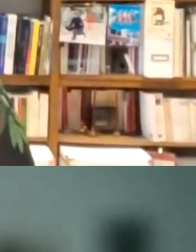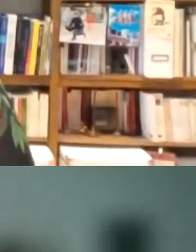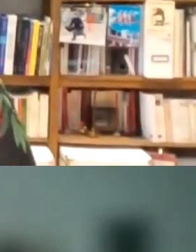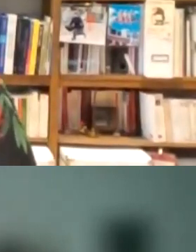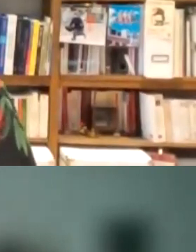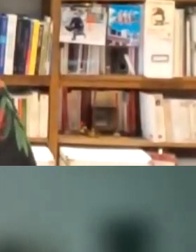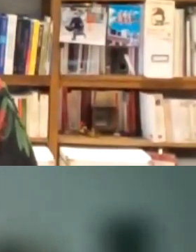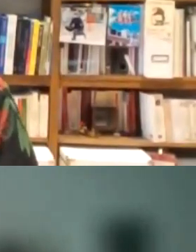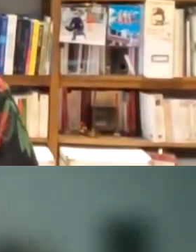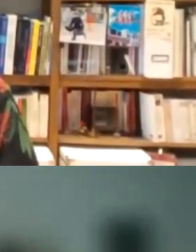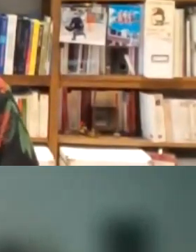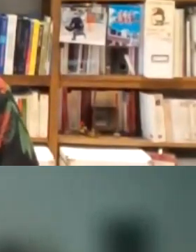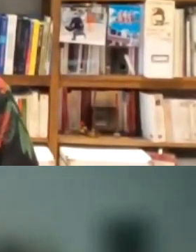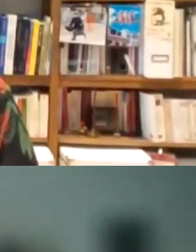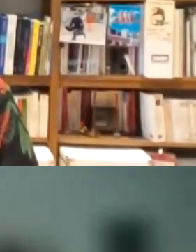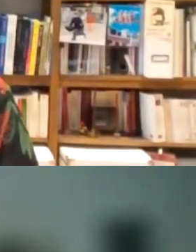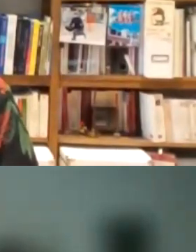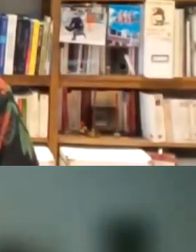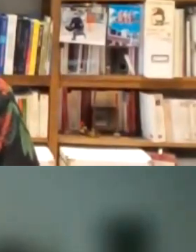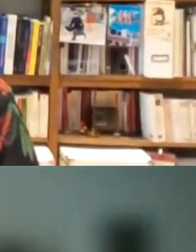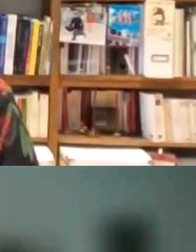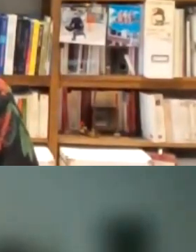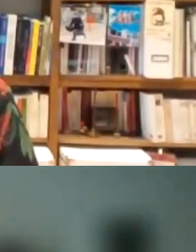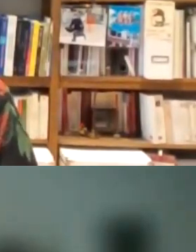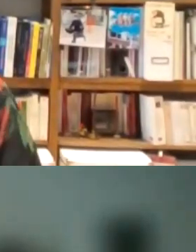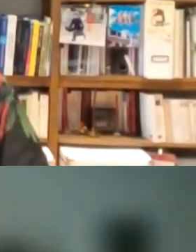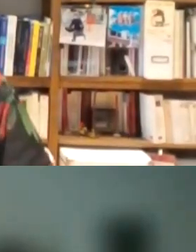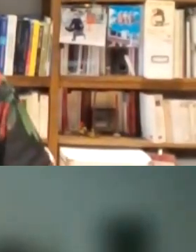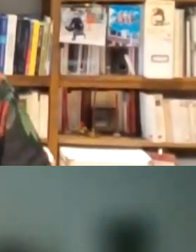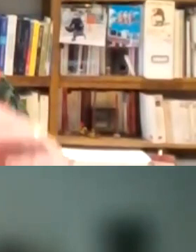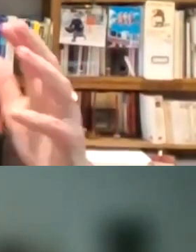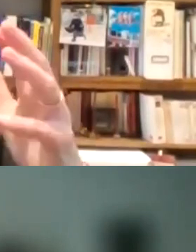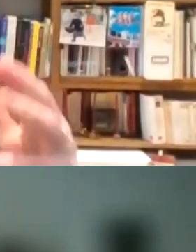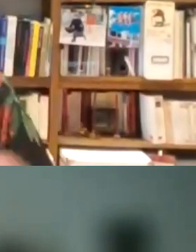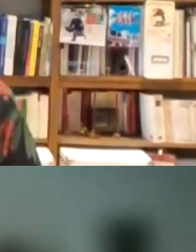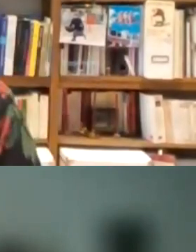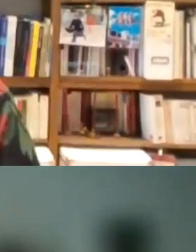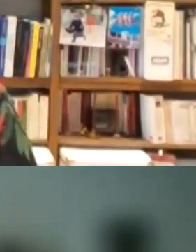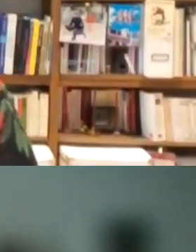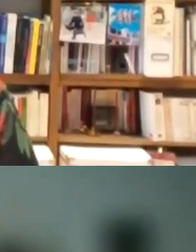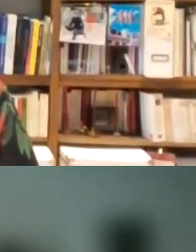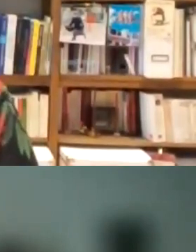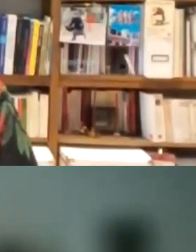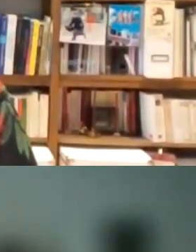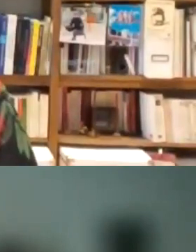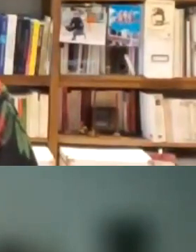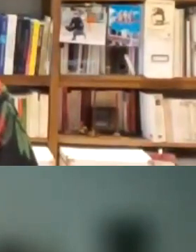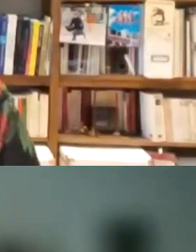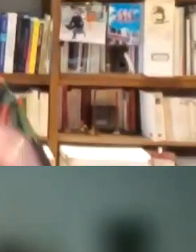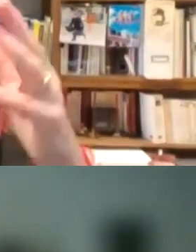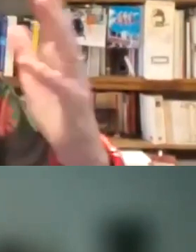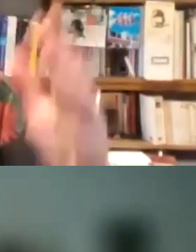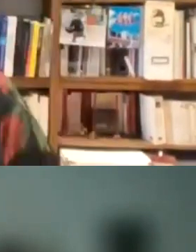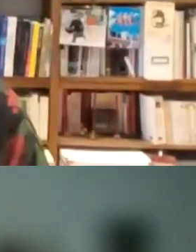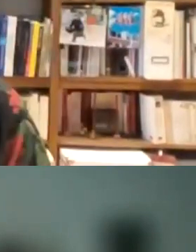English. And that term was rejected because in the word traitance, people were seeing kind